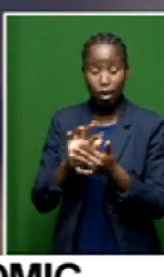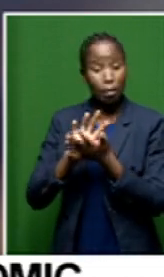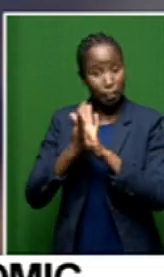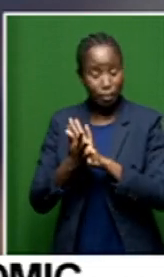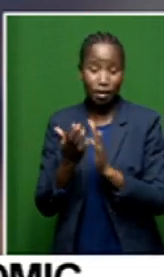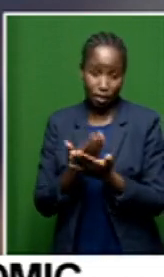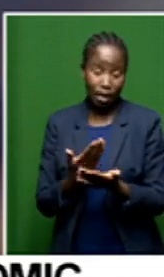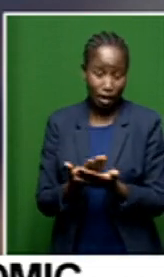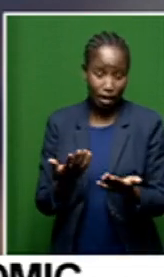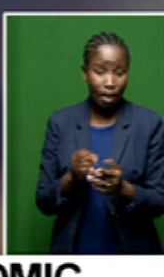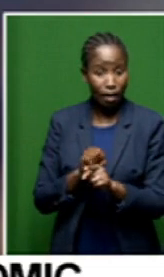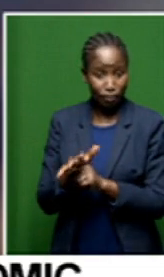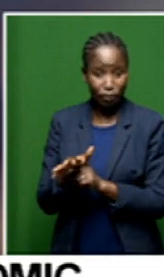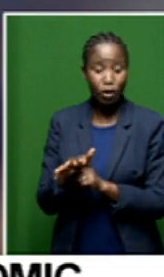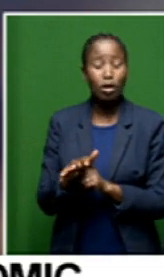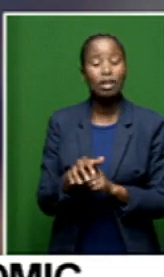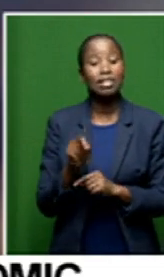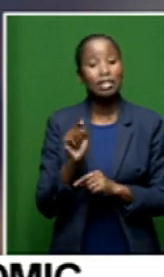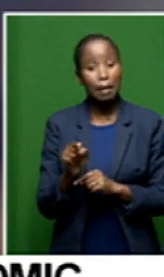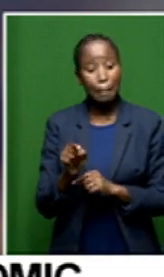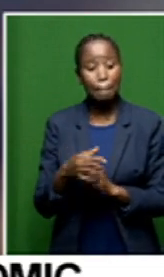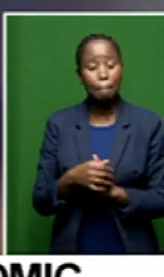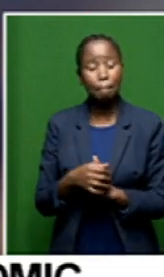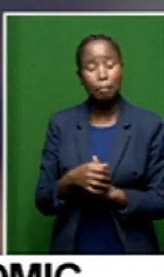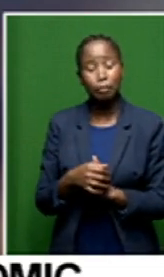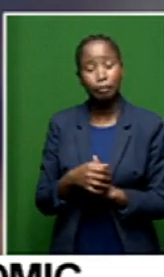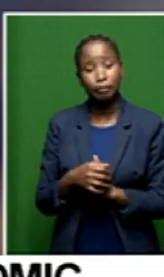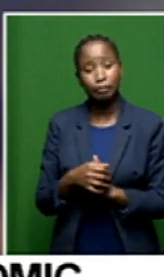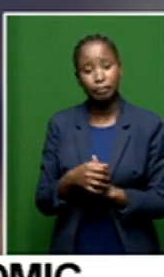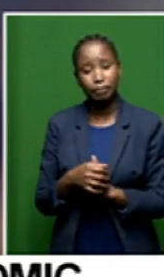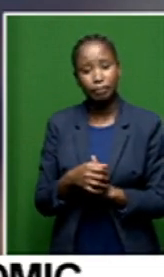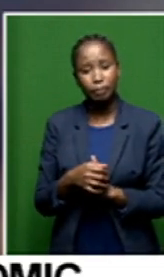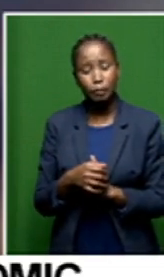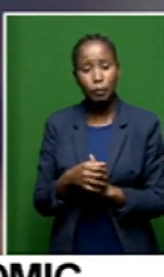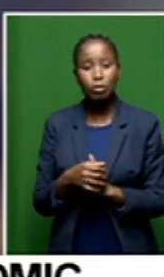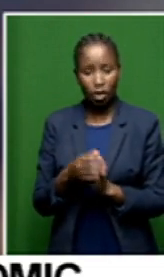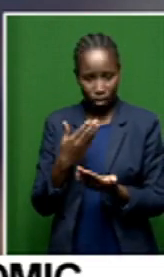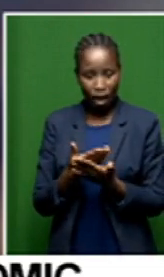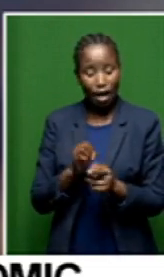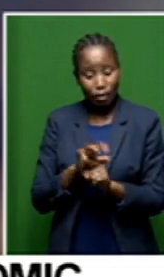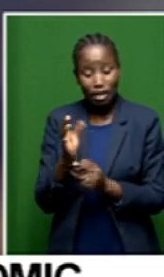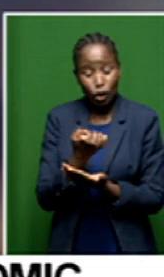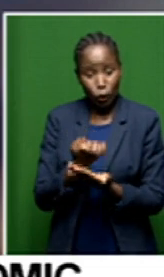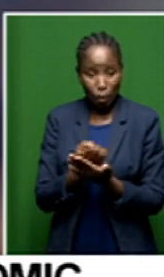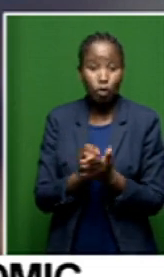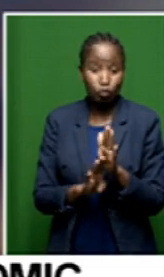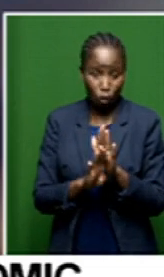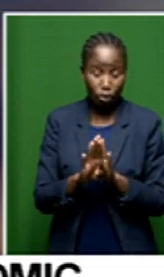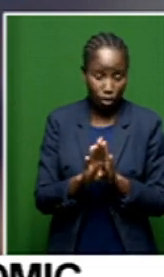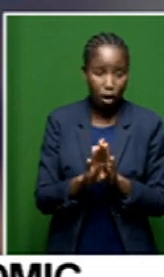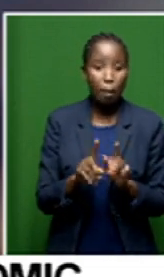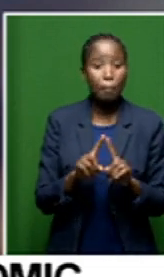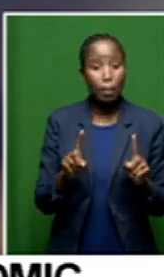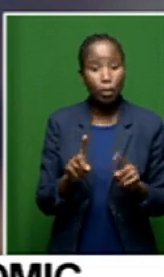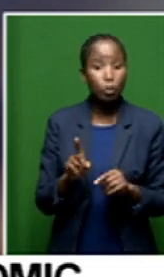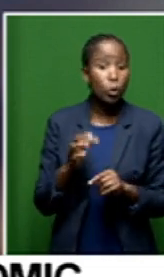And so it really did have a dampening effect on our economic growth prospects. But I think, when you look